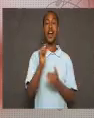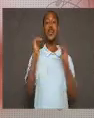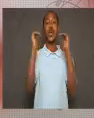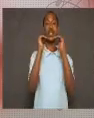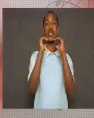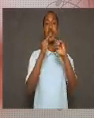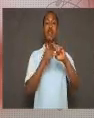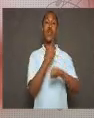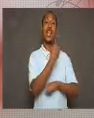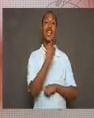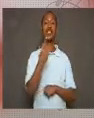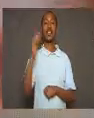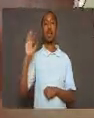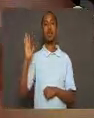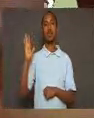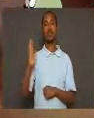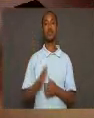equation for each type.